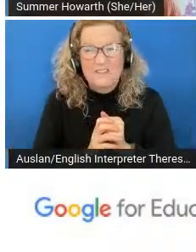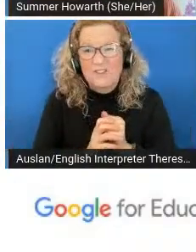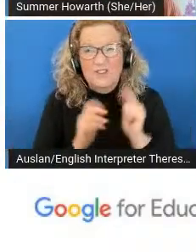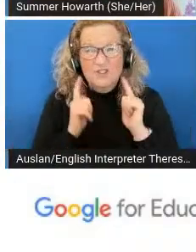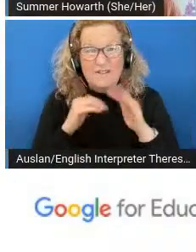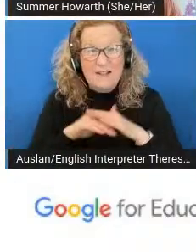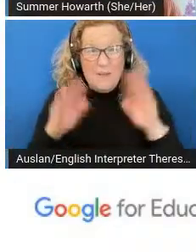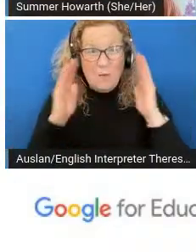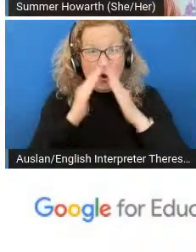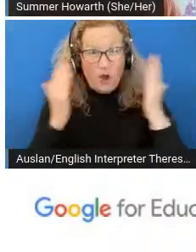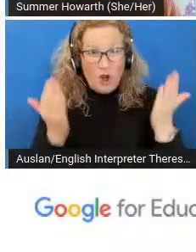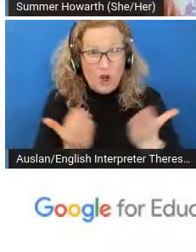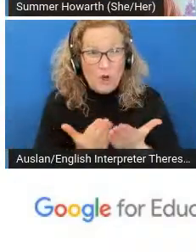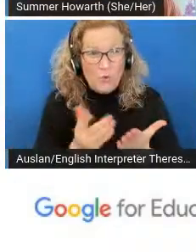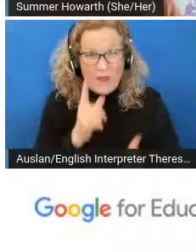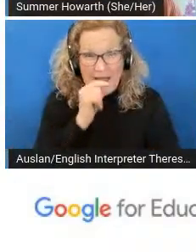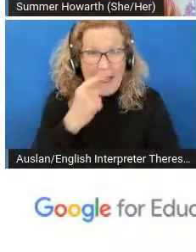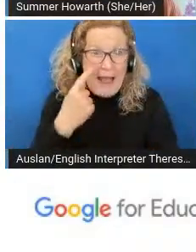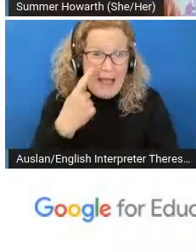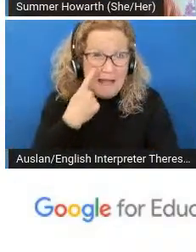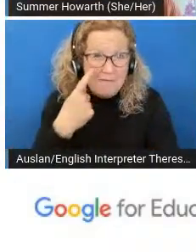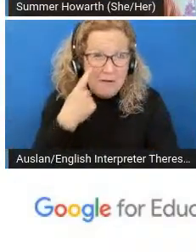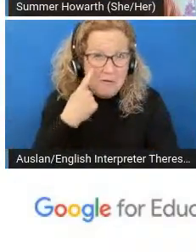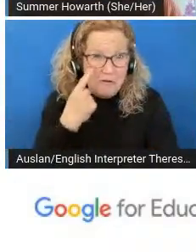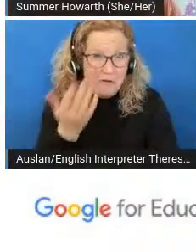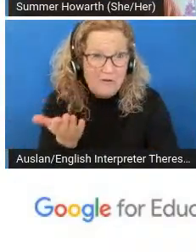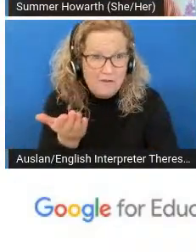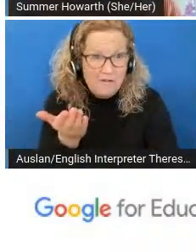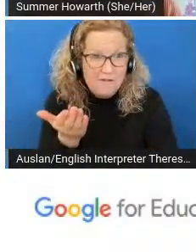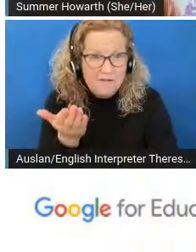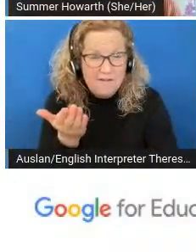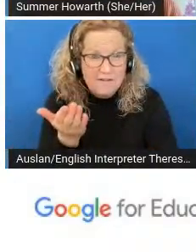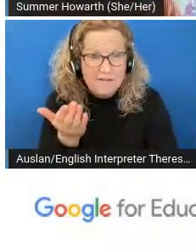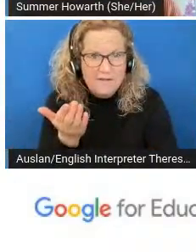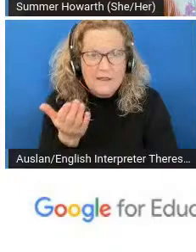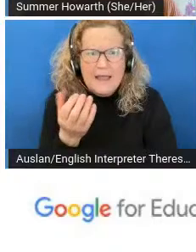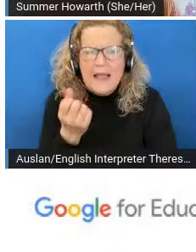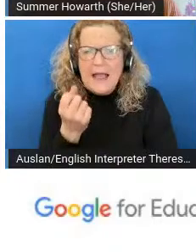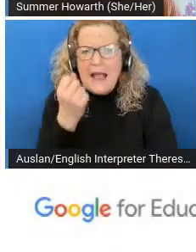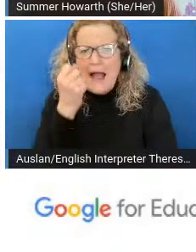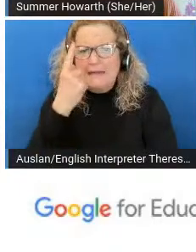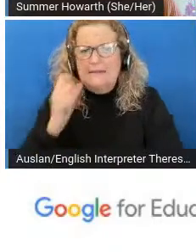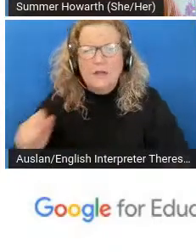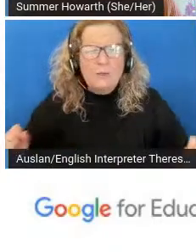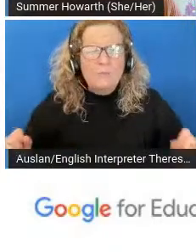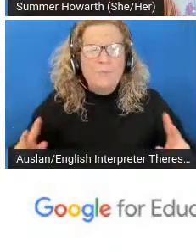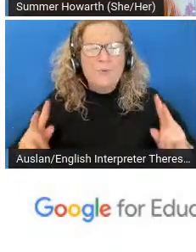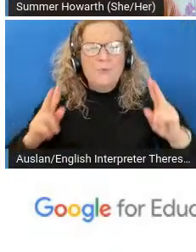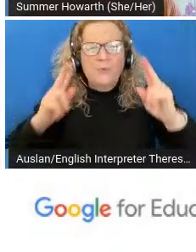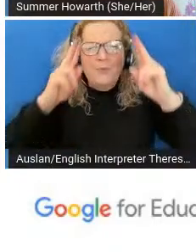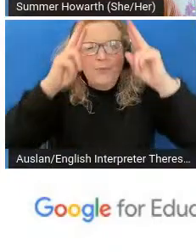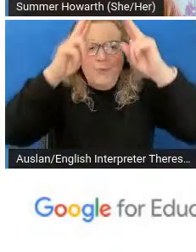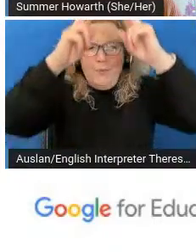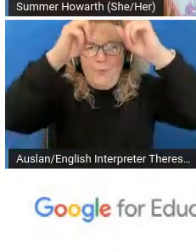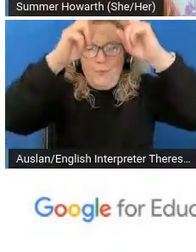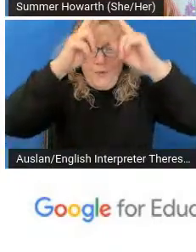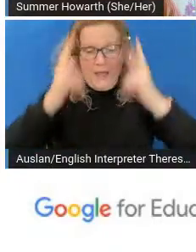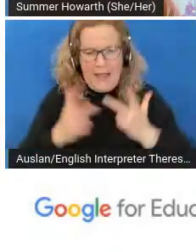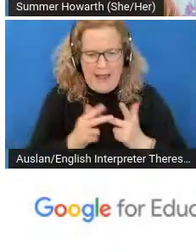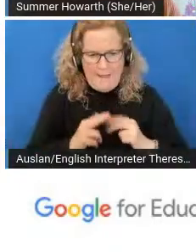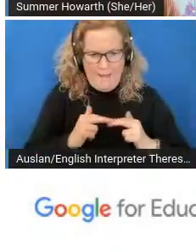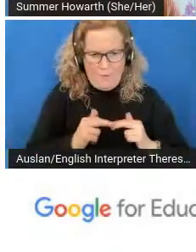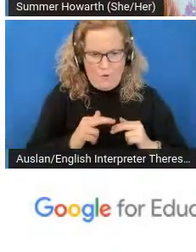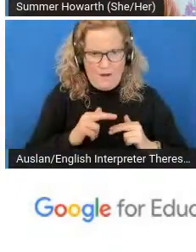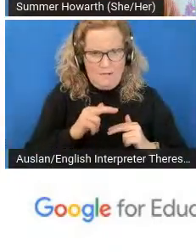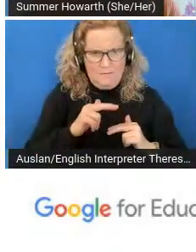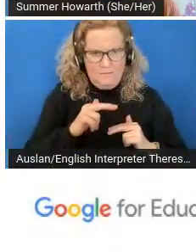have a look at the Eiffel Tower and understand the scale of it next to other buildings is pretty cool, right? So there's a whole bunch of